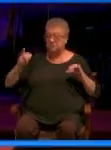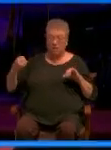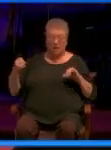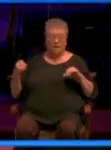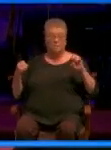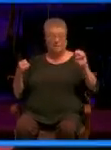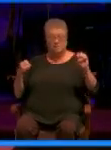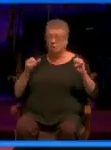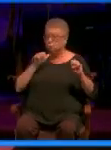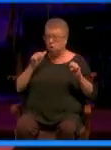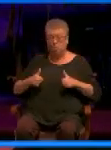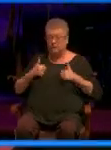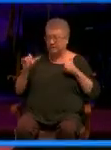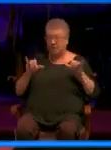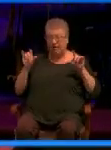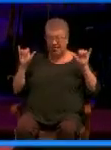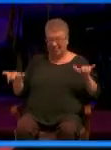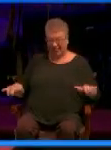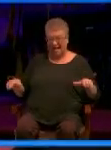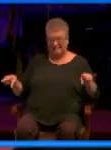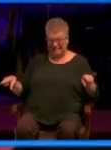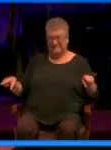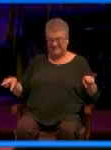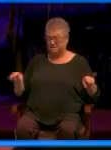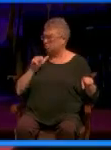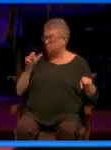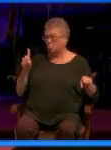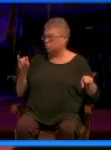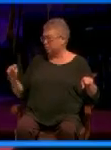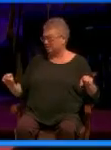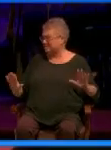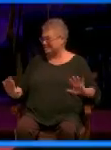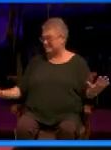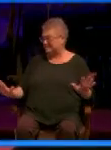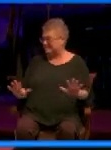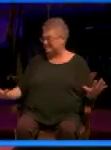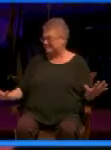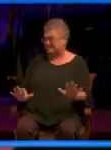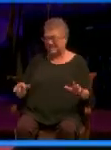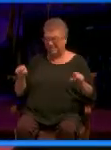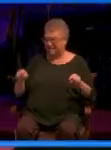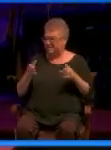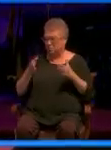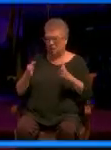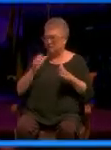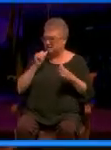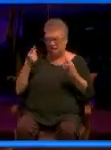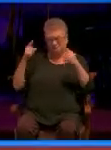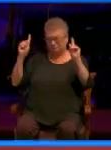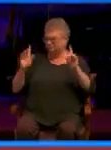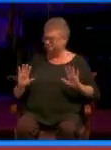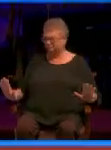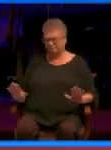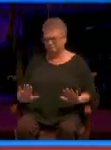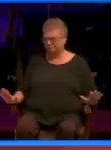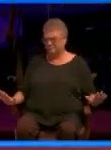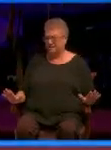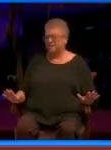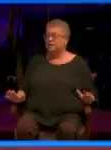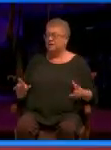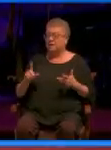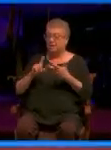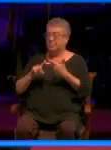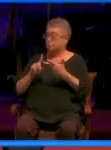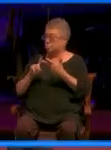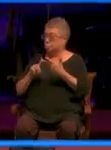don't live like this. Don't do it this way. Let me give you a third and final application, and this one just makes me smile